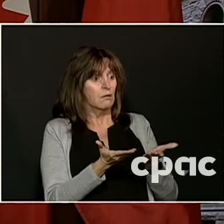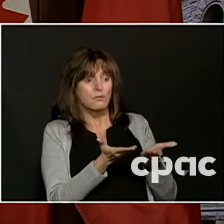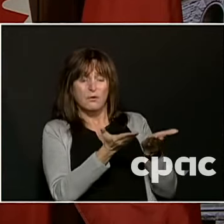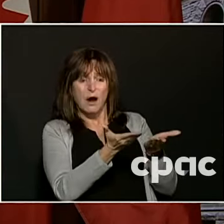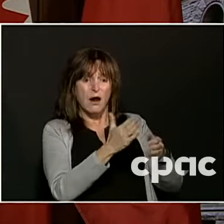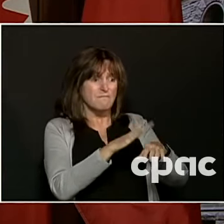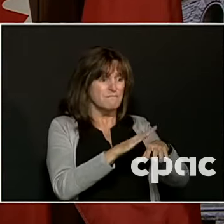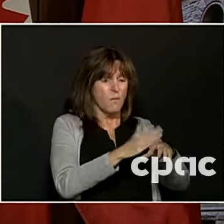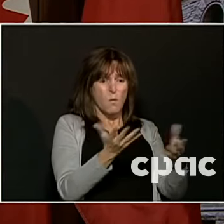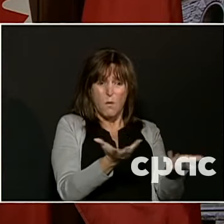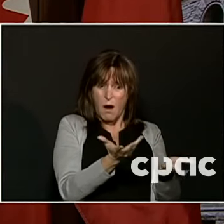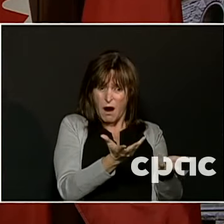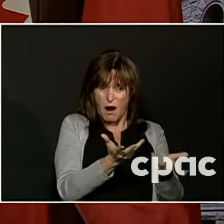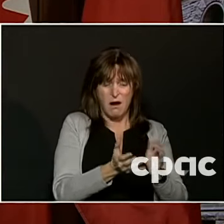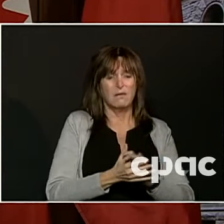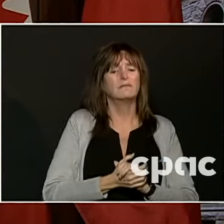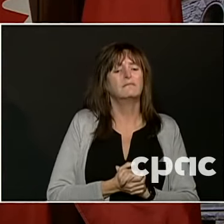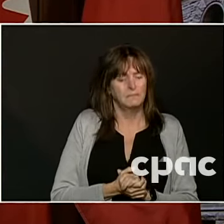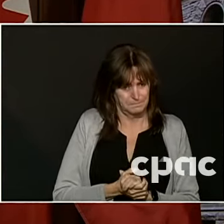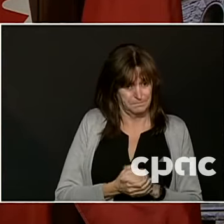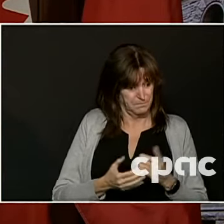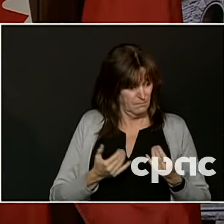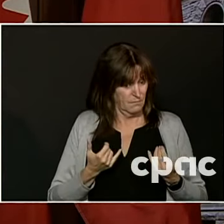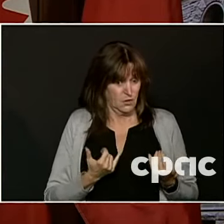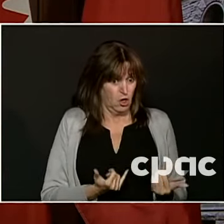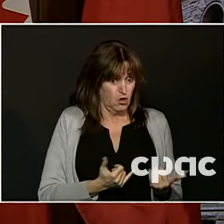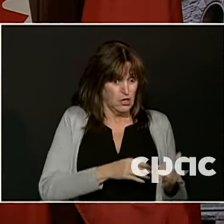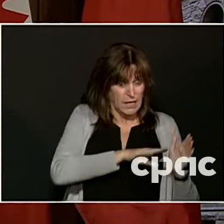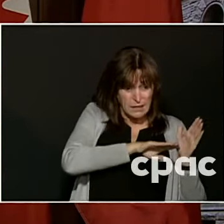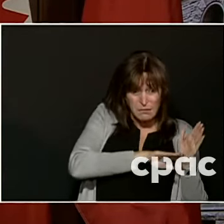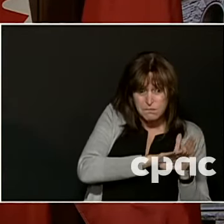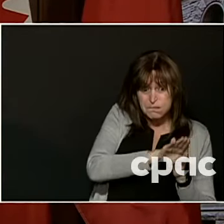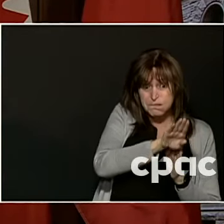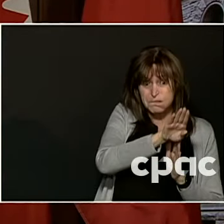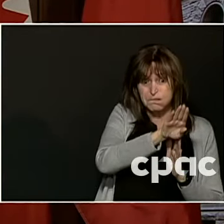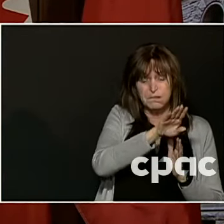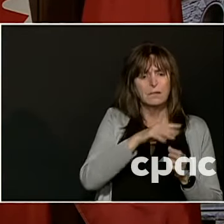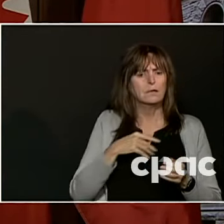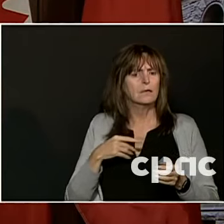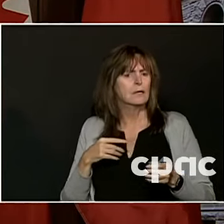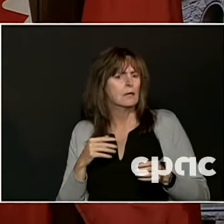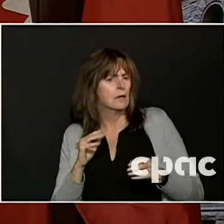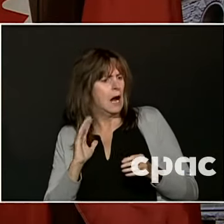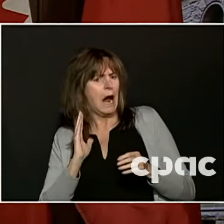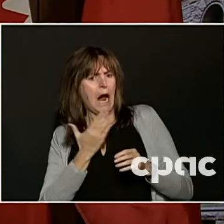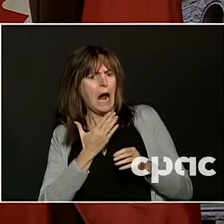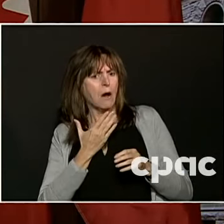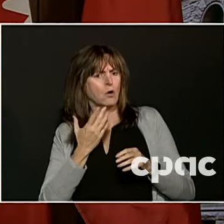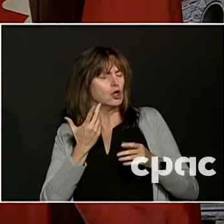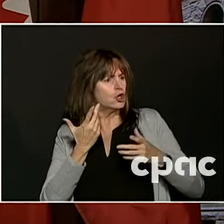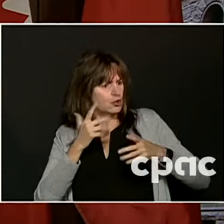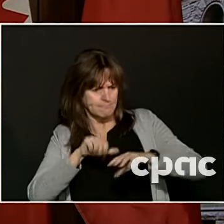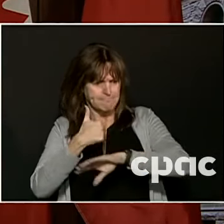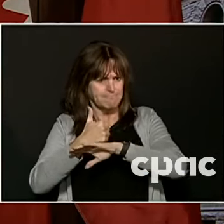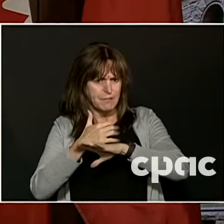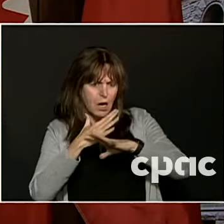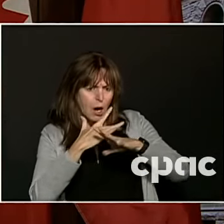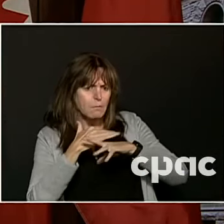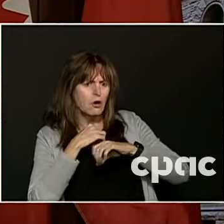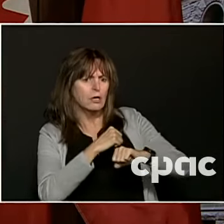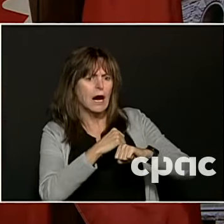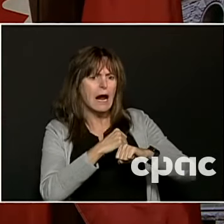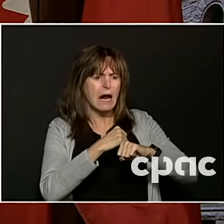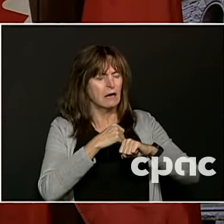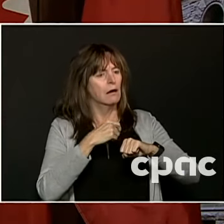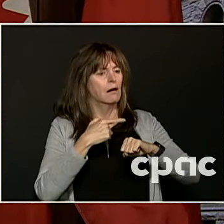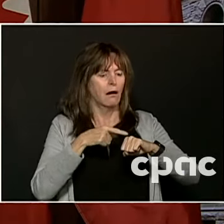surge less than it could have been. If we could go to the next slide, please. This slide shows the total new cases per